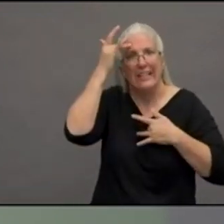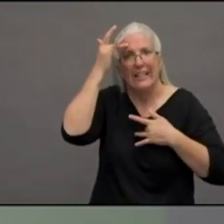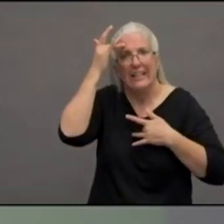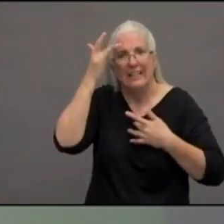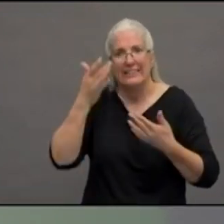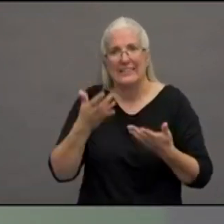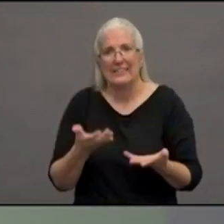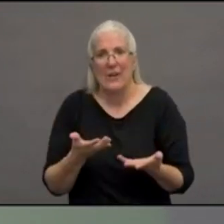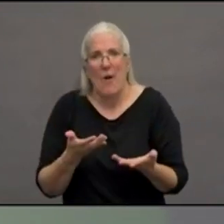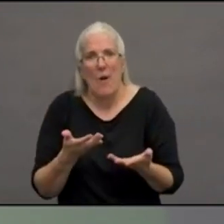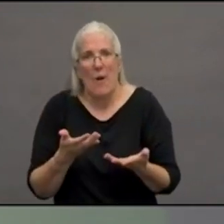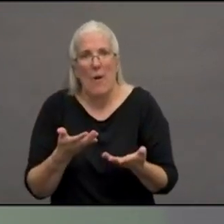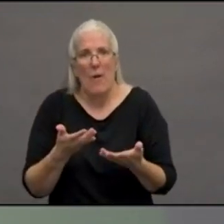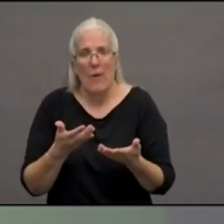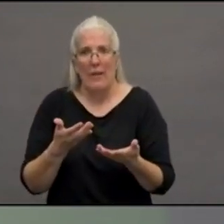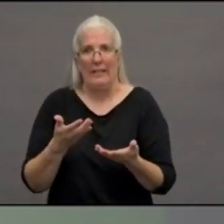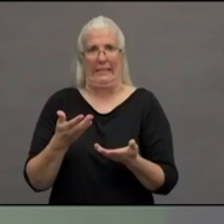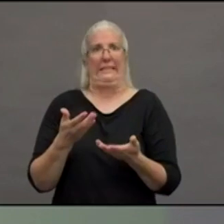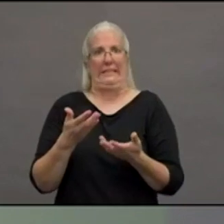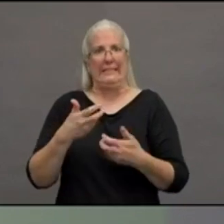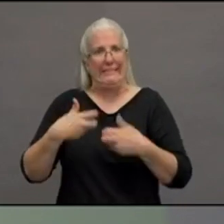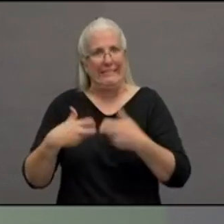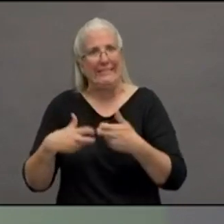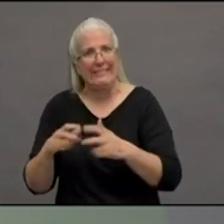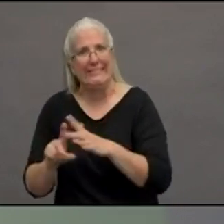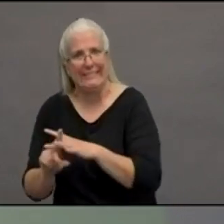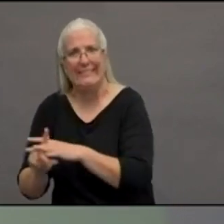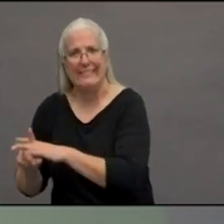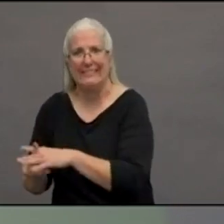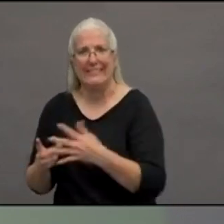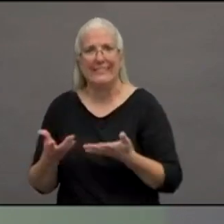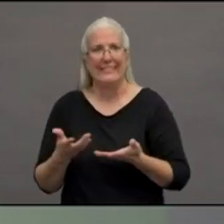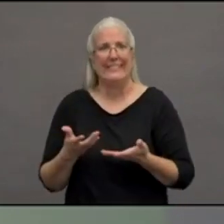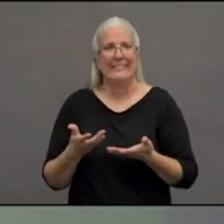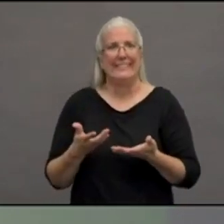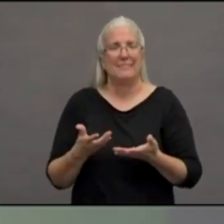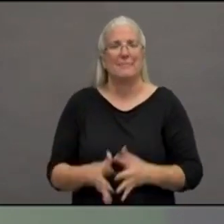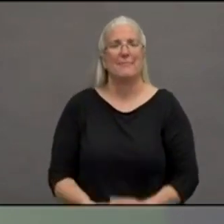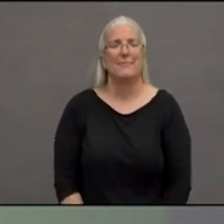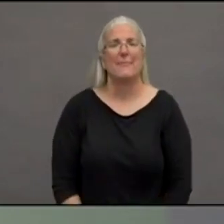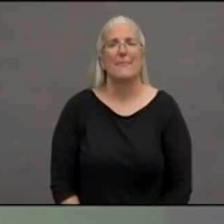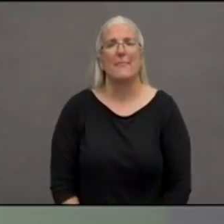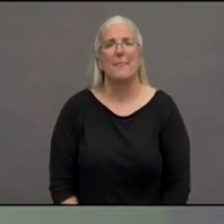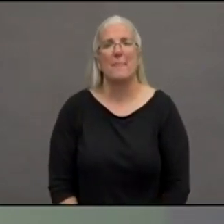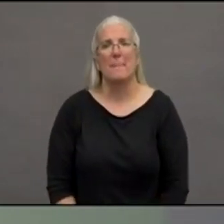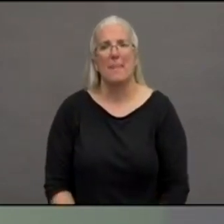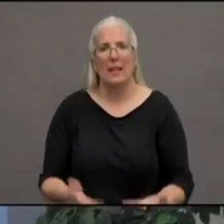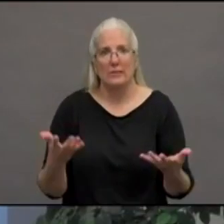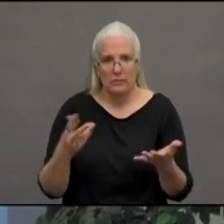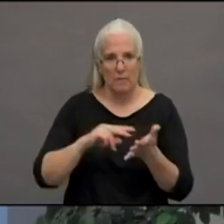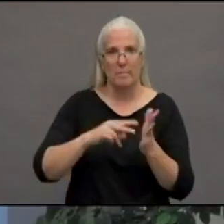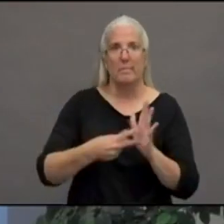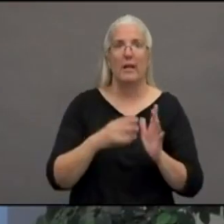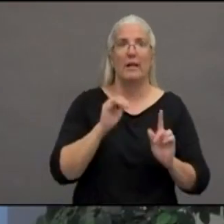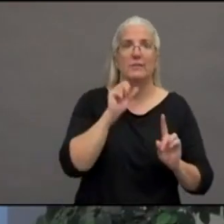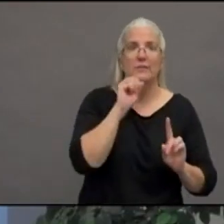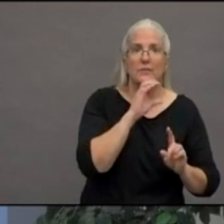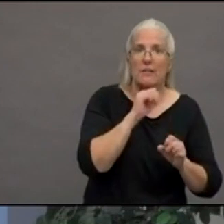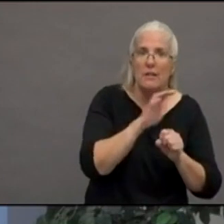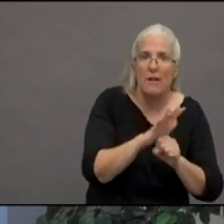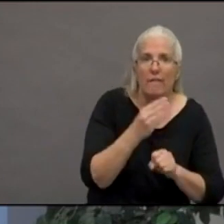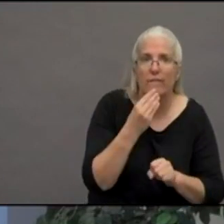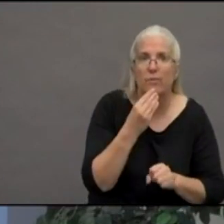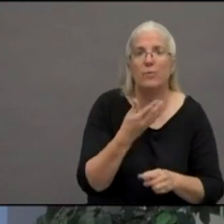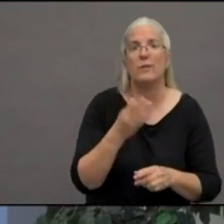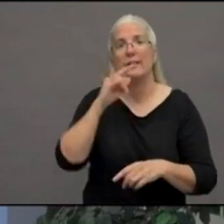scared. They don't want to do that. So, they're missing meals, which is just horrible. Thank you for sharing that. It's really important for us to